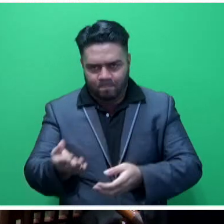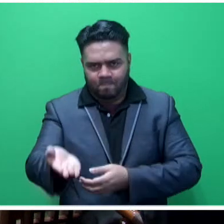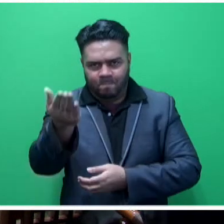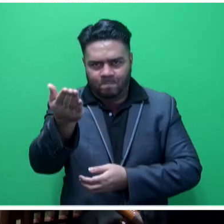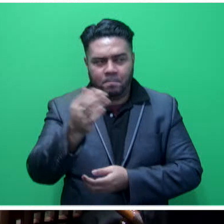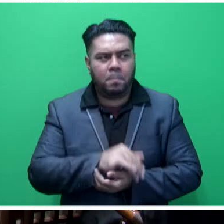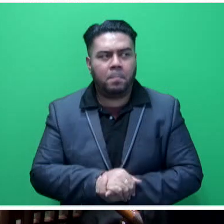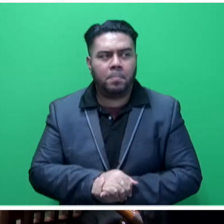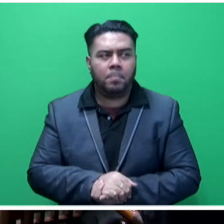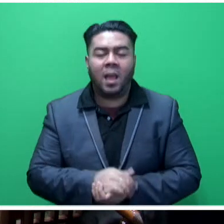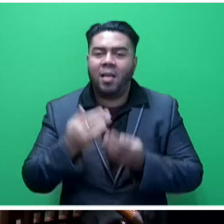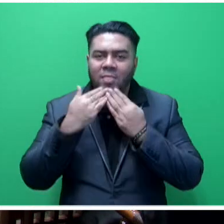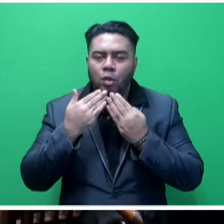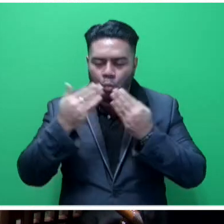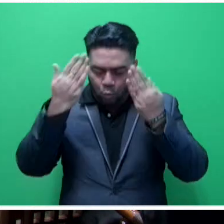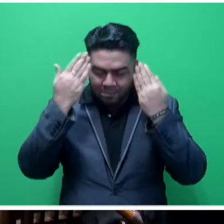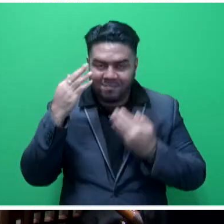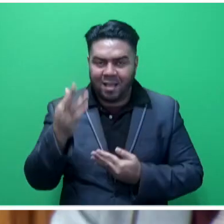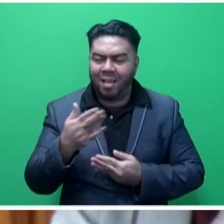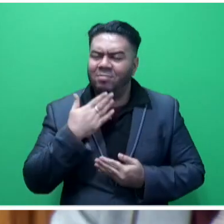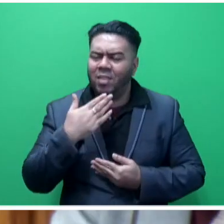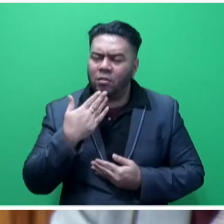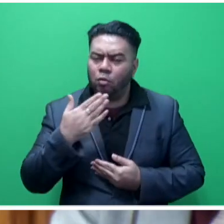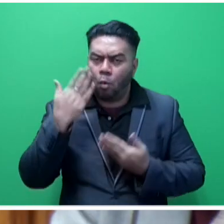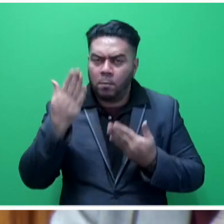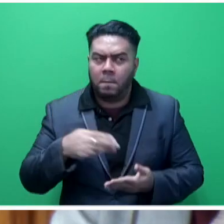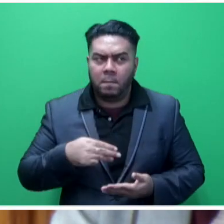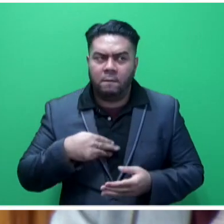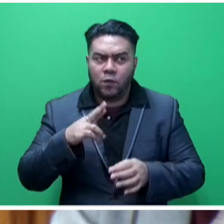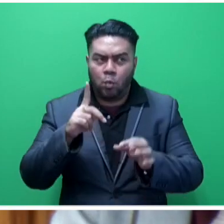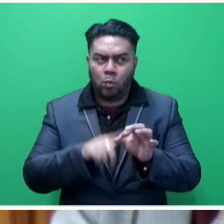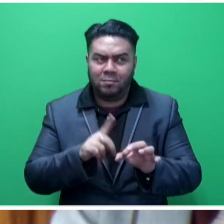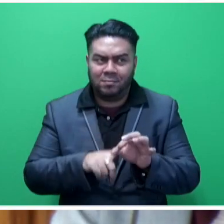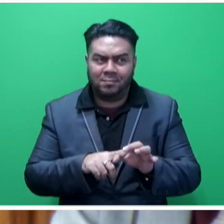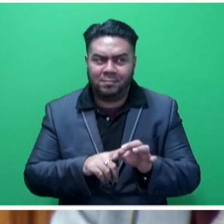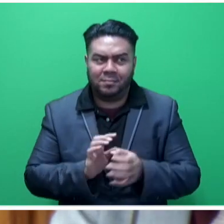sir. Thank you, Honourable Speaker, and I thank the Honourable Member for that question. Sir,